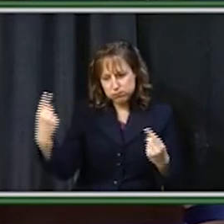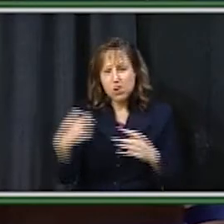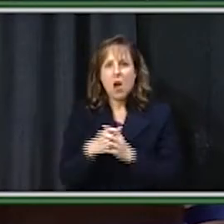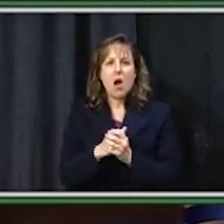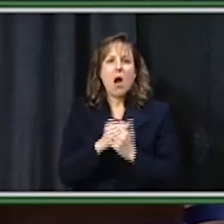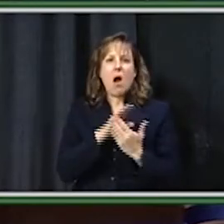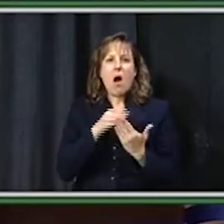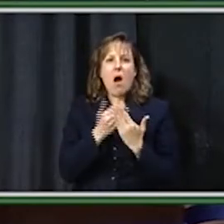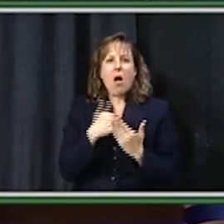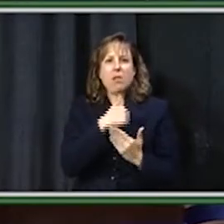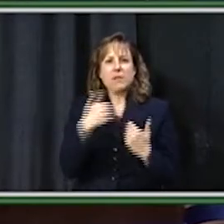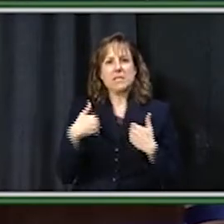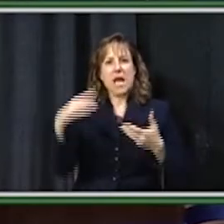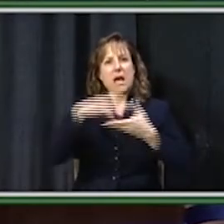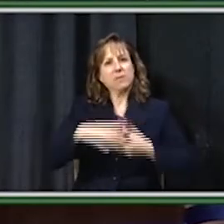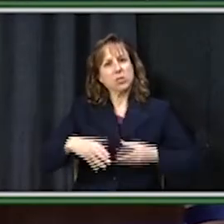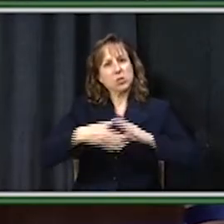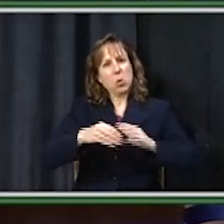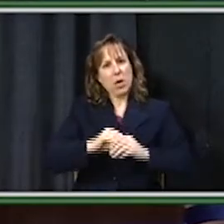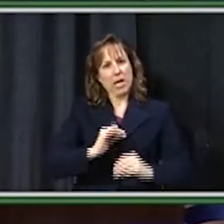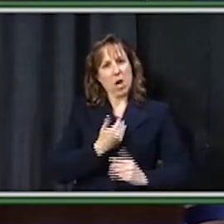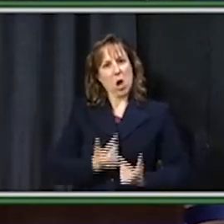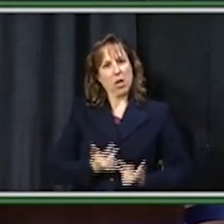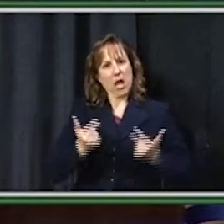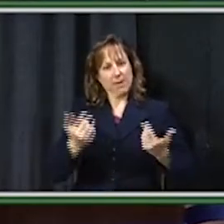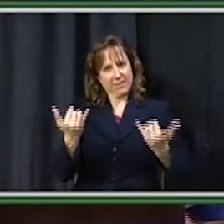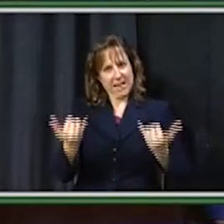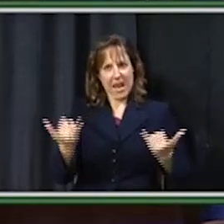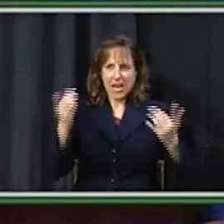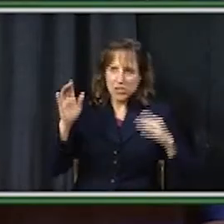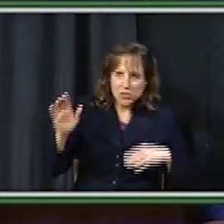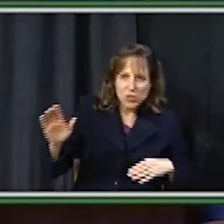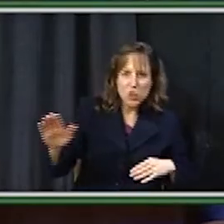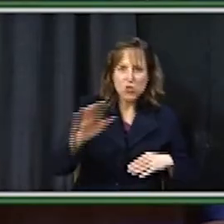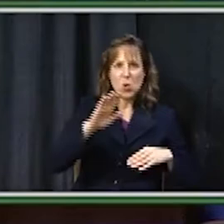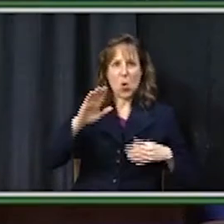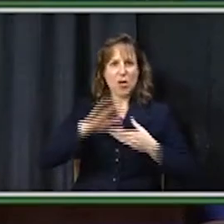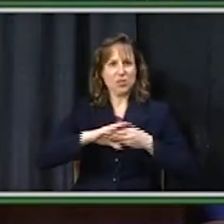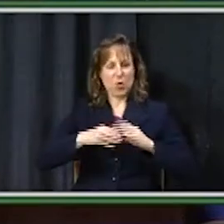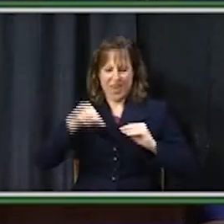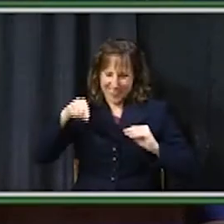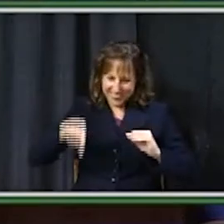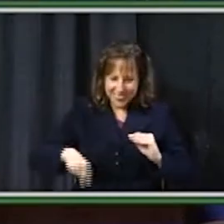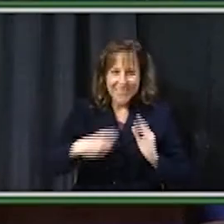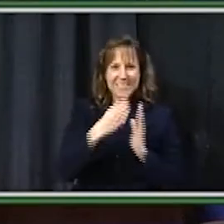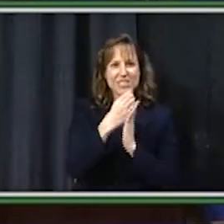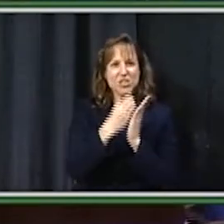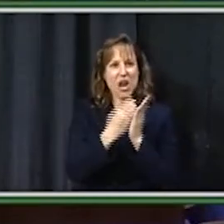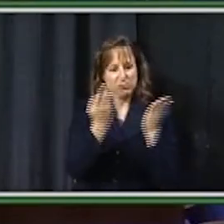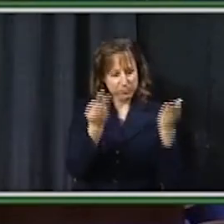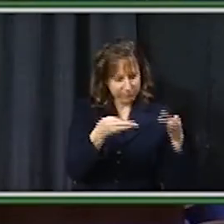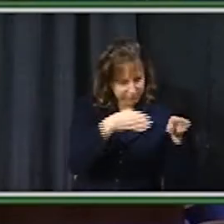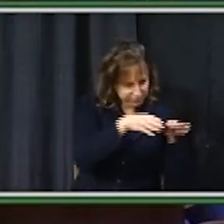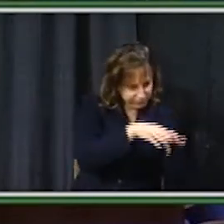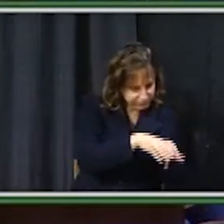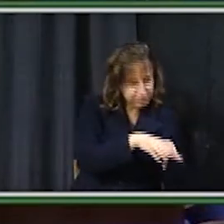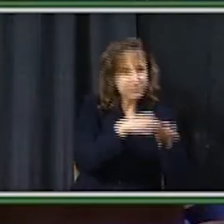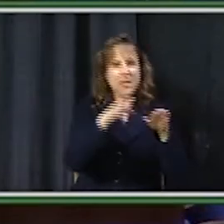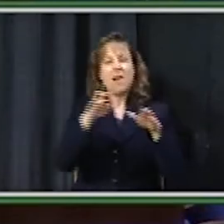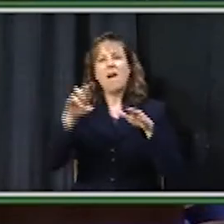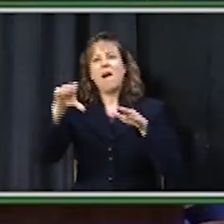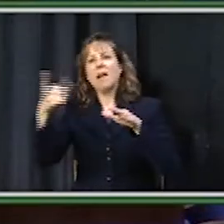a story to tell within our lives, and today is about your story, this chapter, as we move from one to